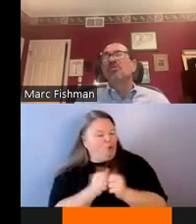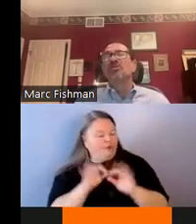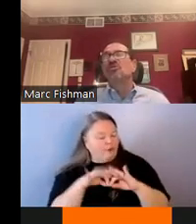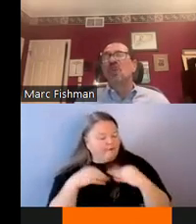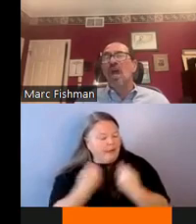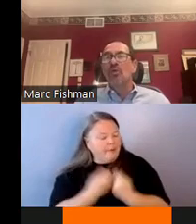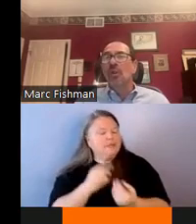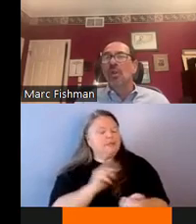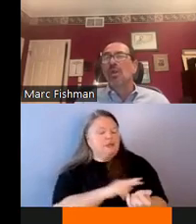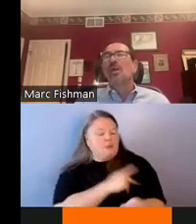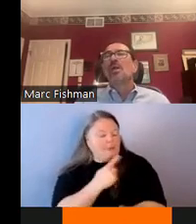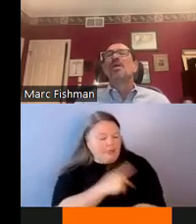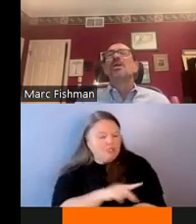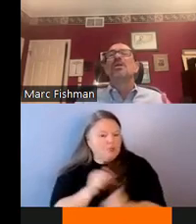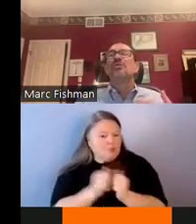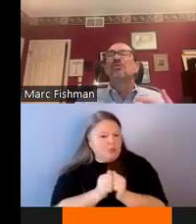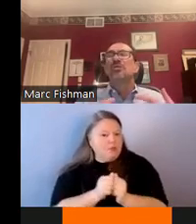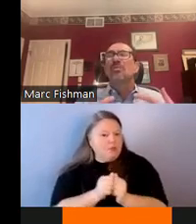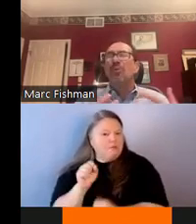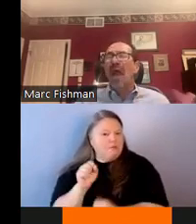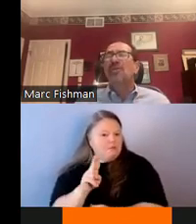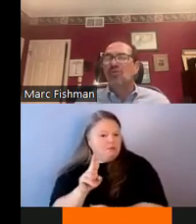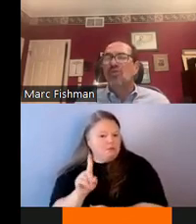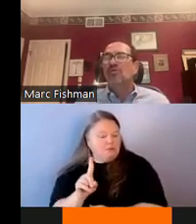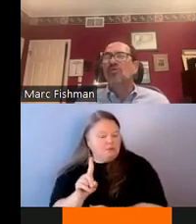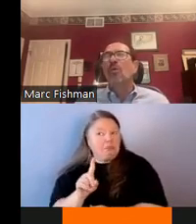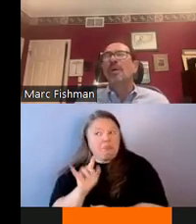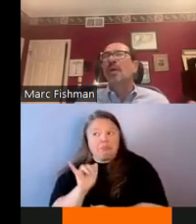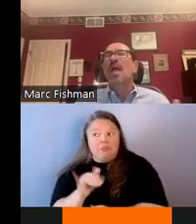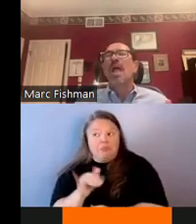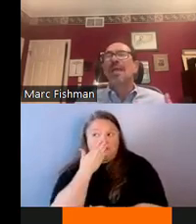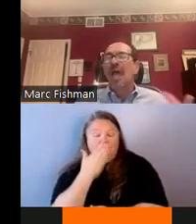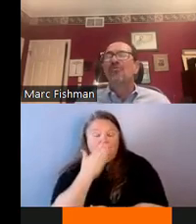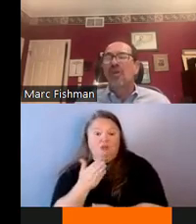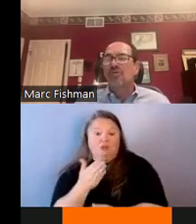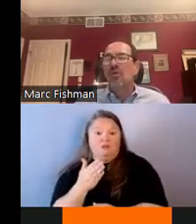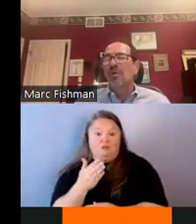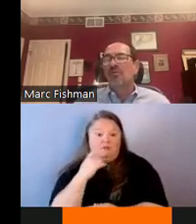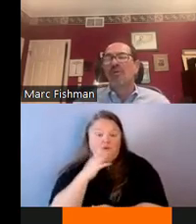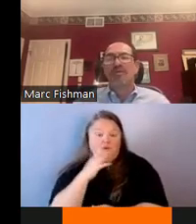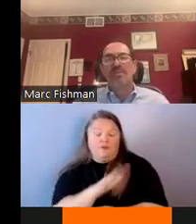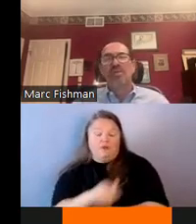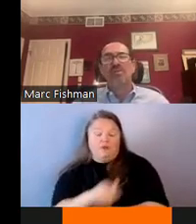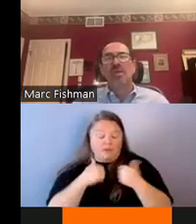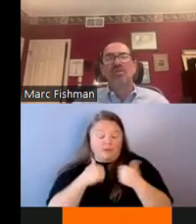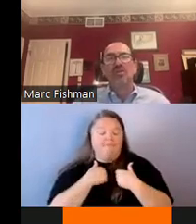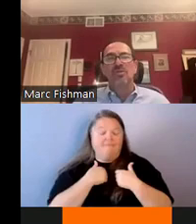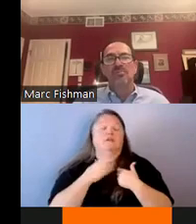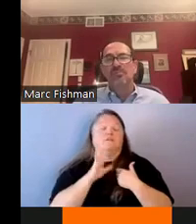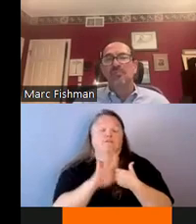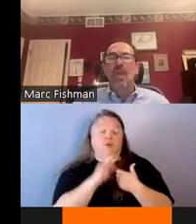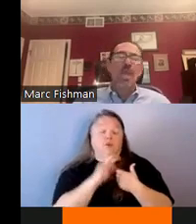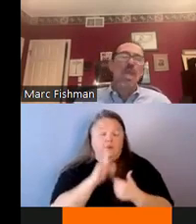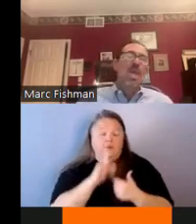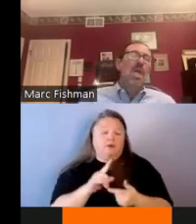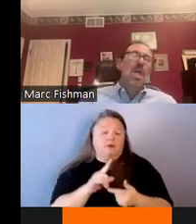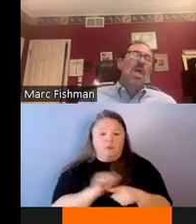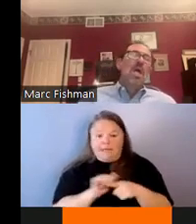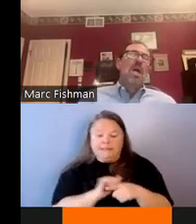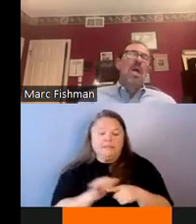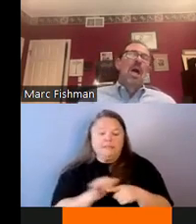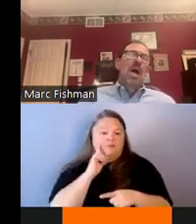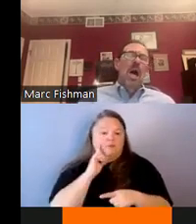about substances in general is practice transforming and life transforming for the families and patients.